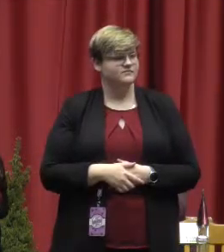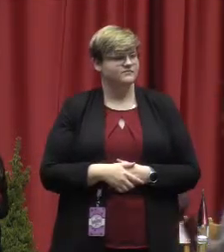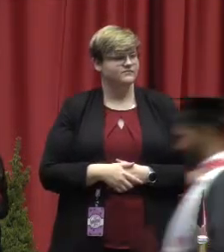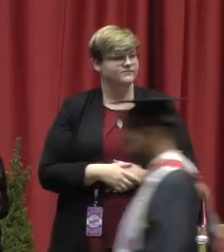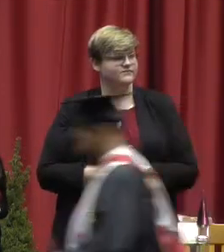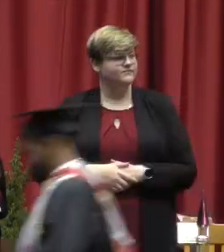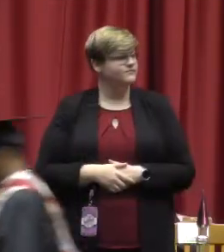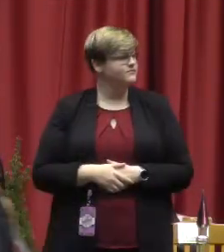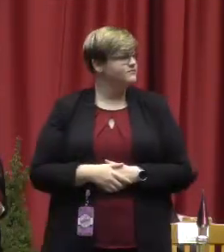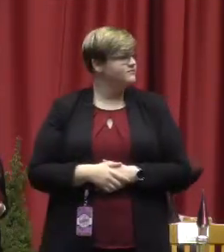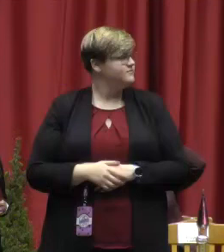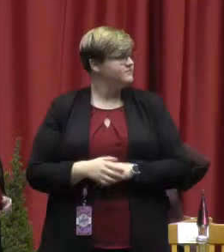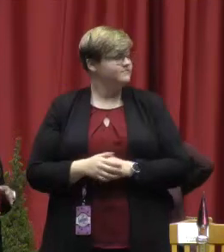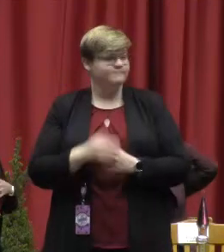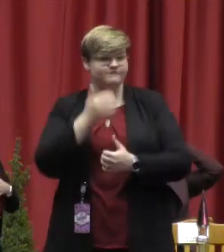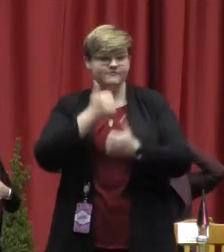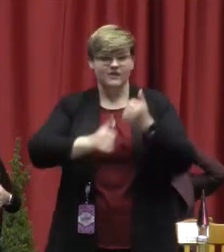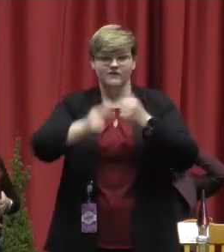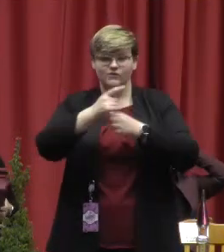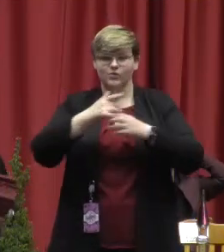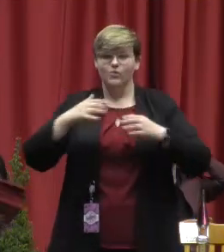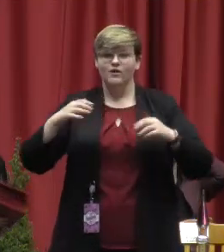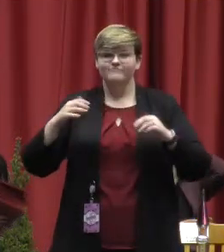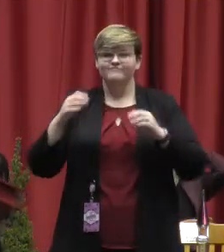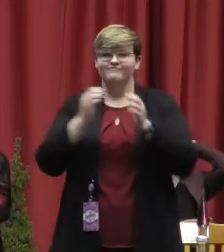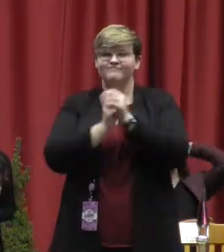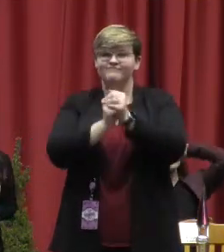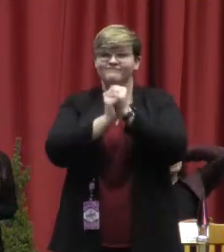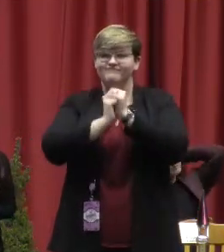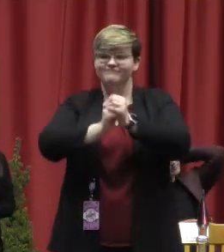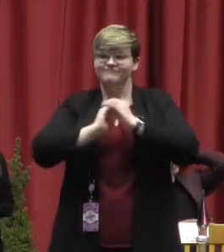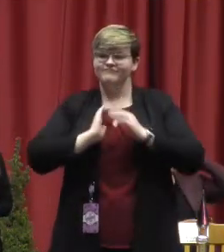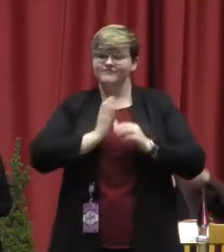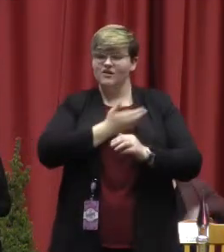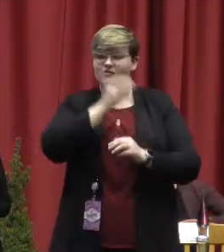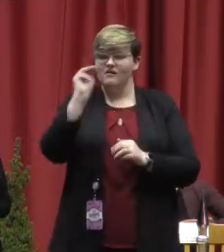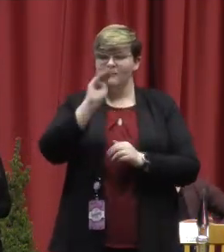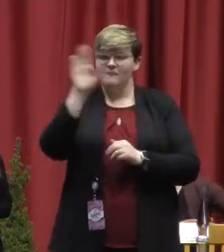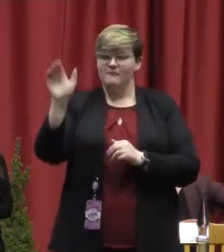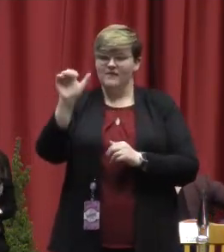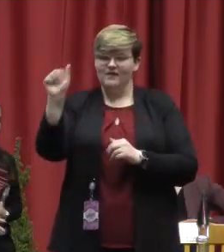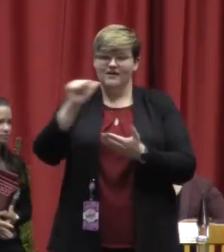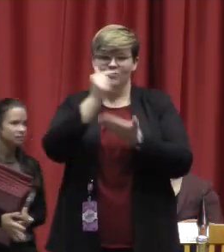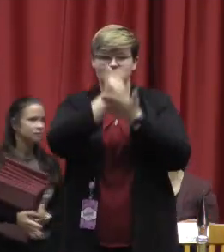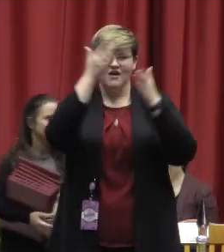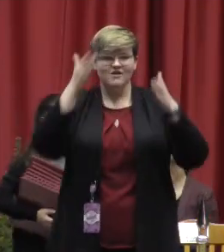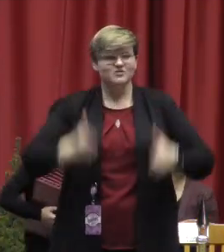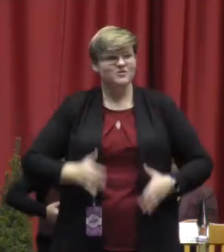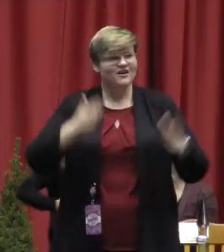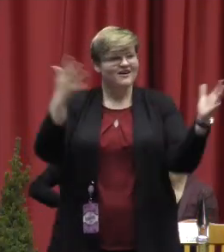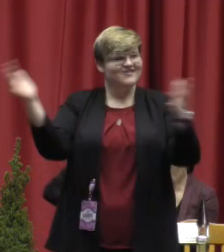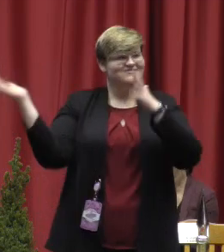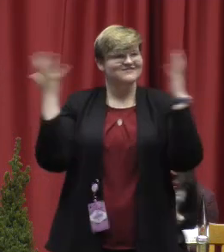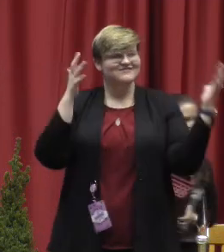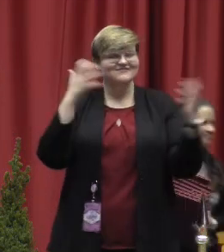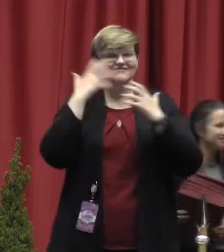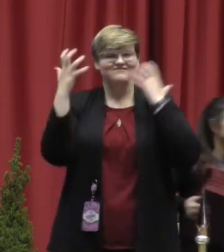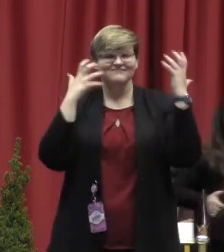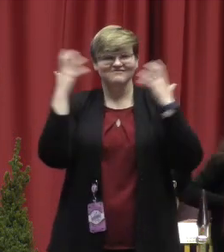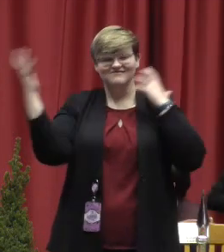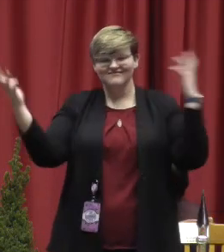Would all of us join me in congratulating our MBA graduates?